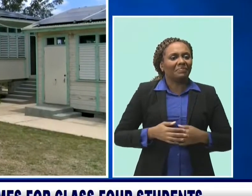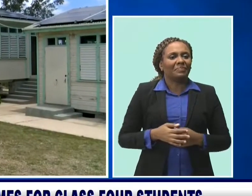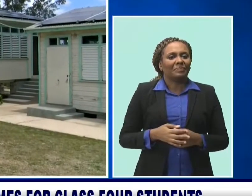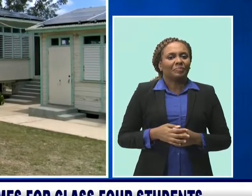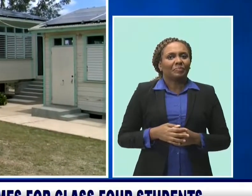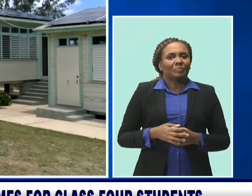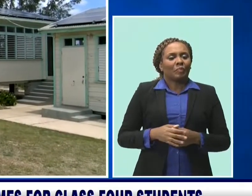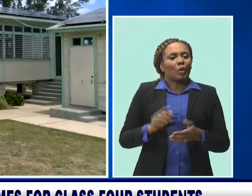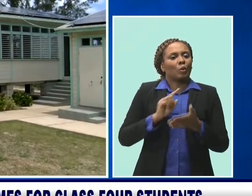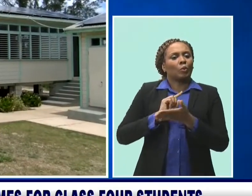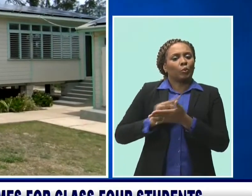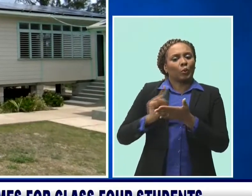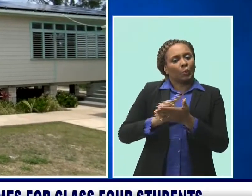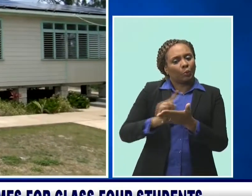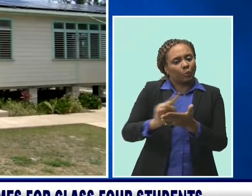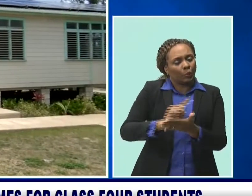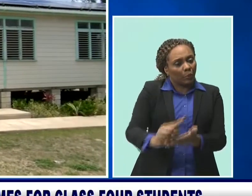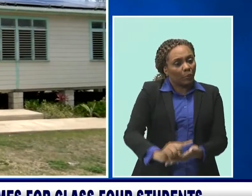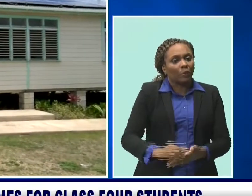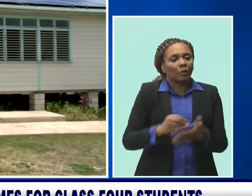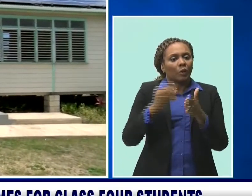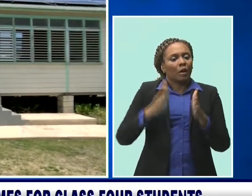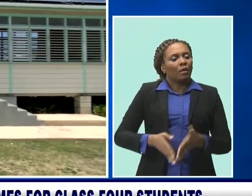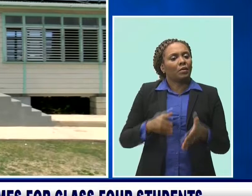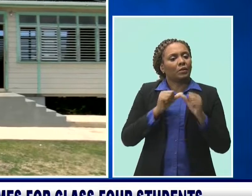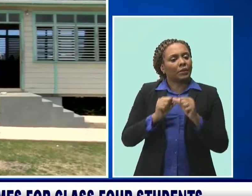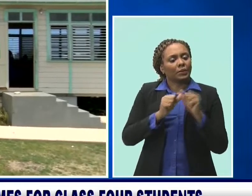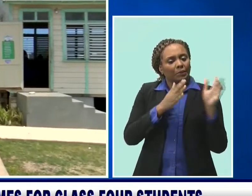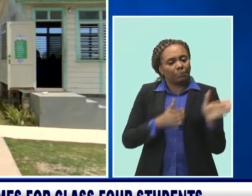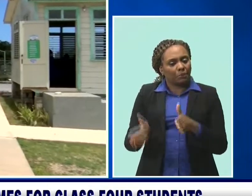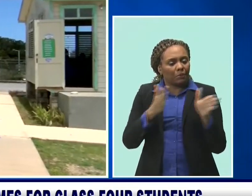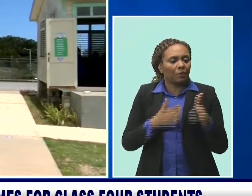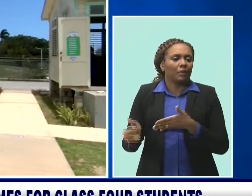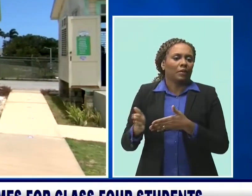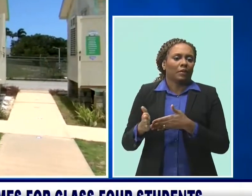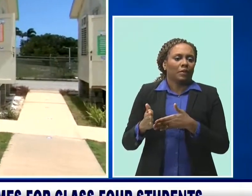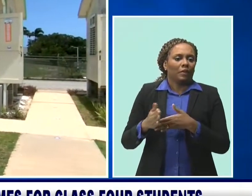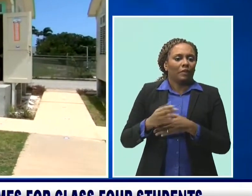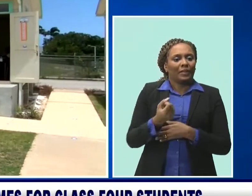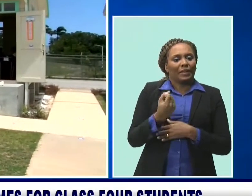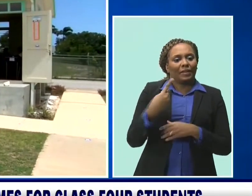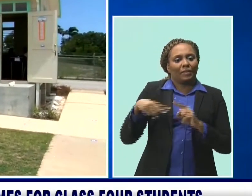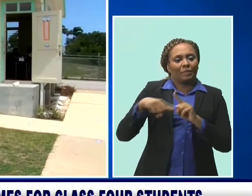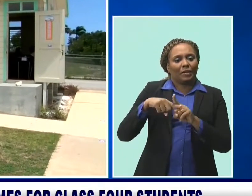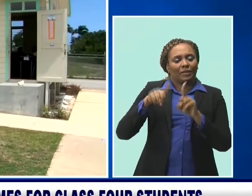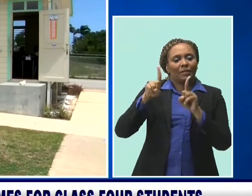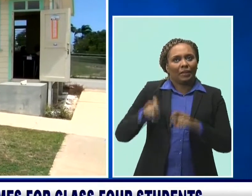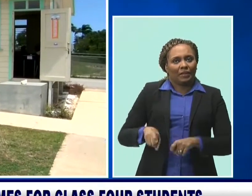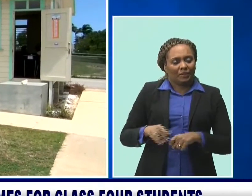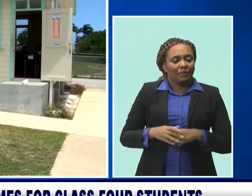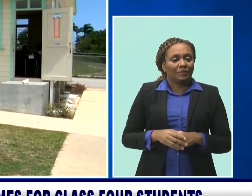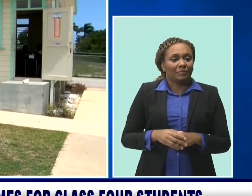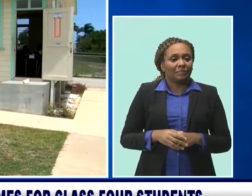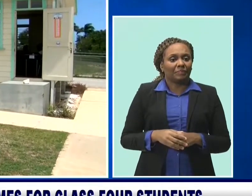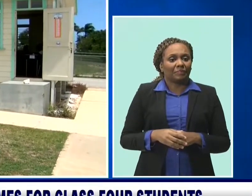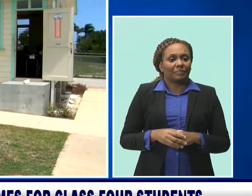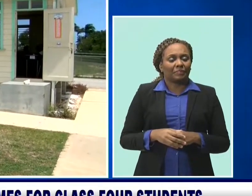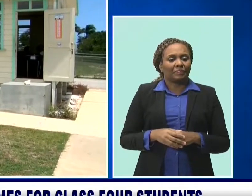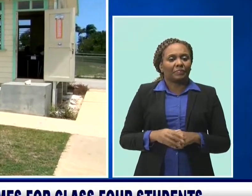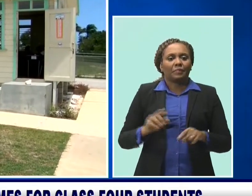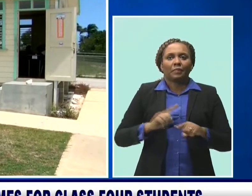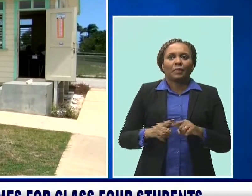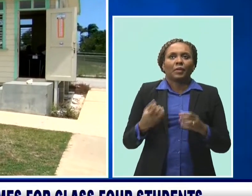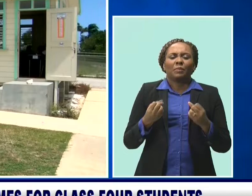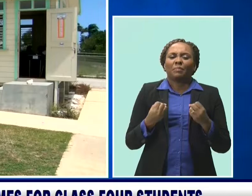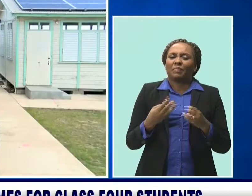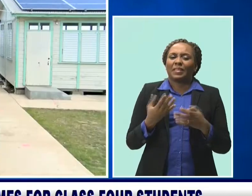the weeks progress, these students will continue to prepare for the common entrance examination. However, many of them are still